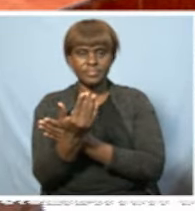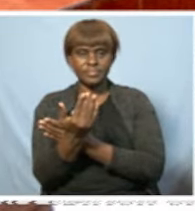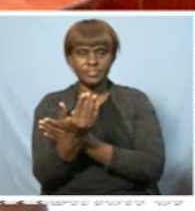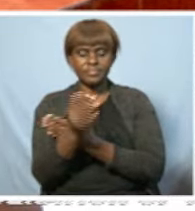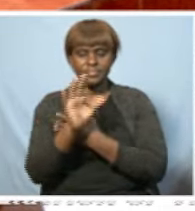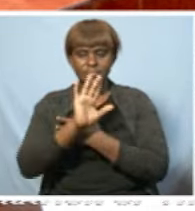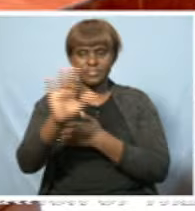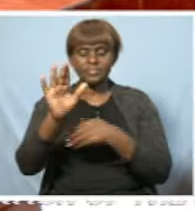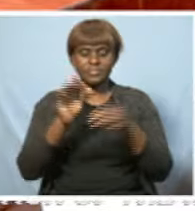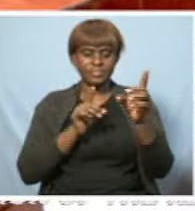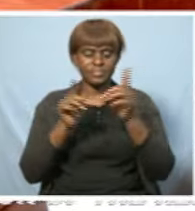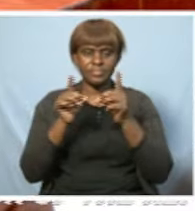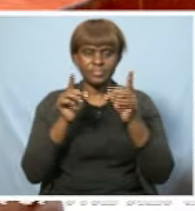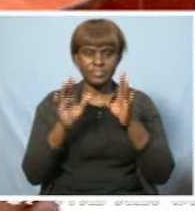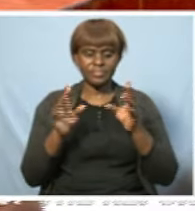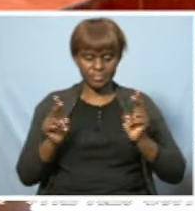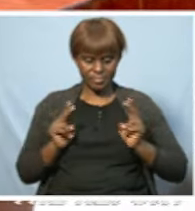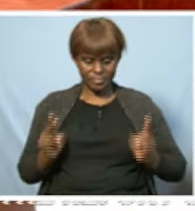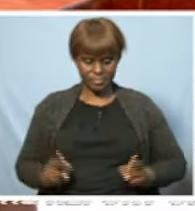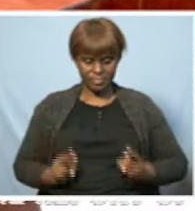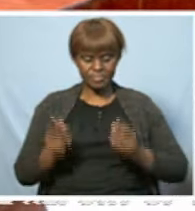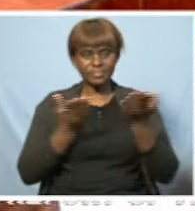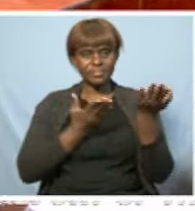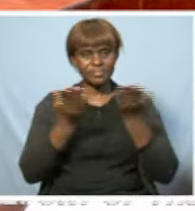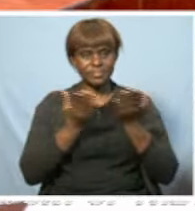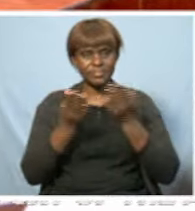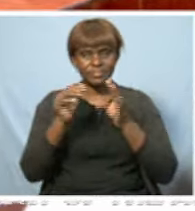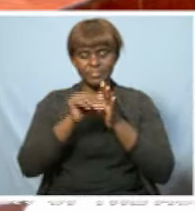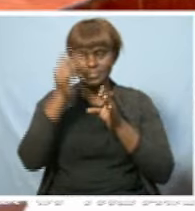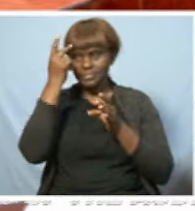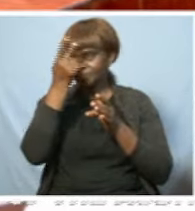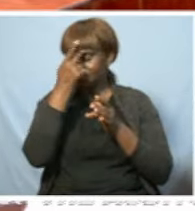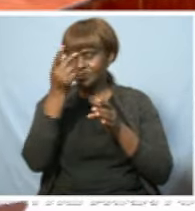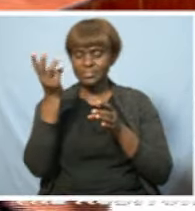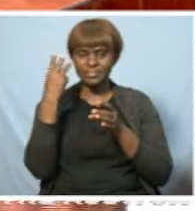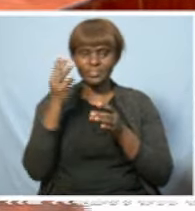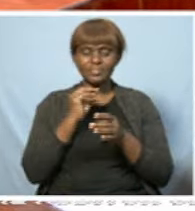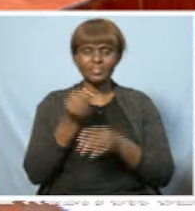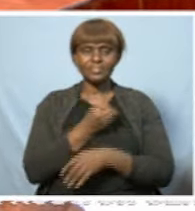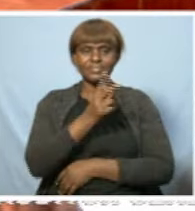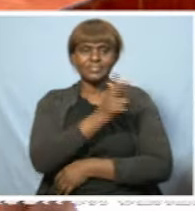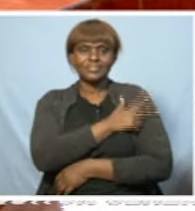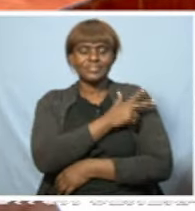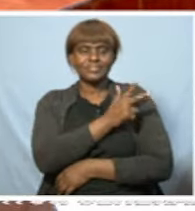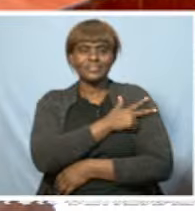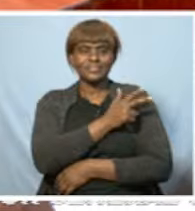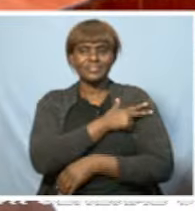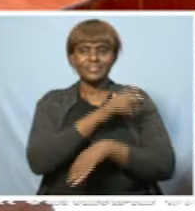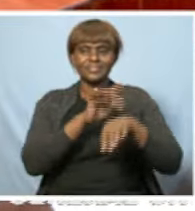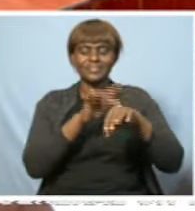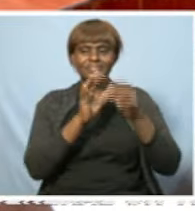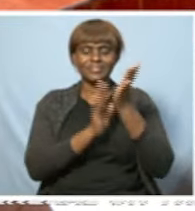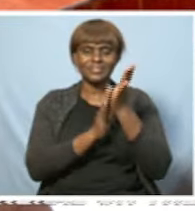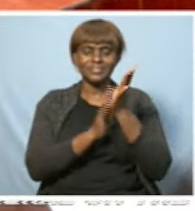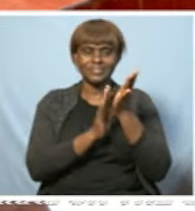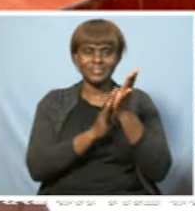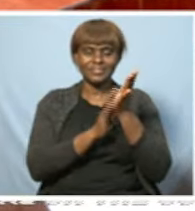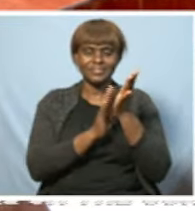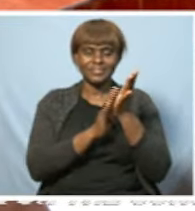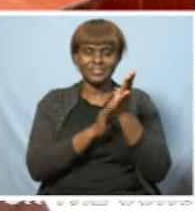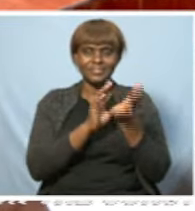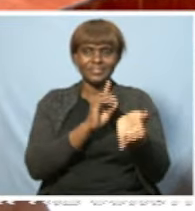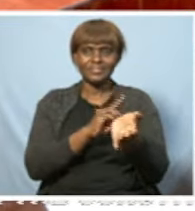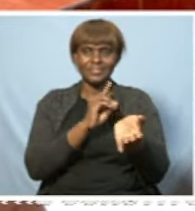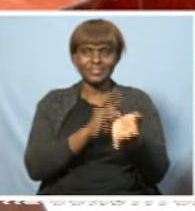Your director, Health Services in PETAUKE was our captain at school, and